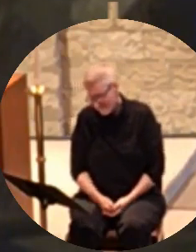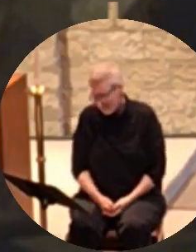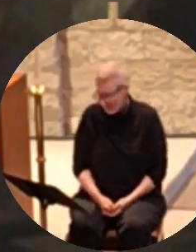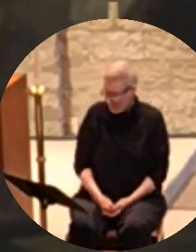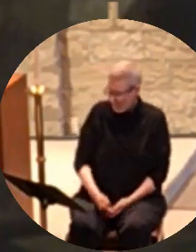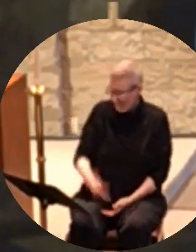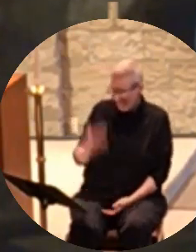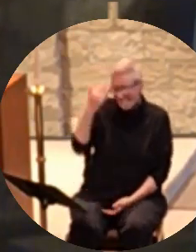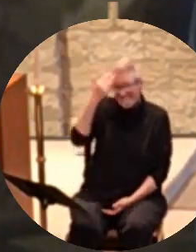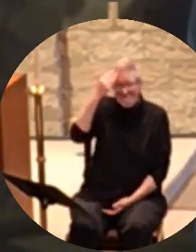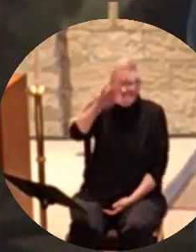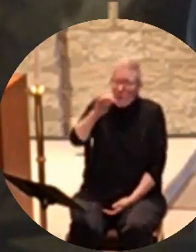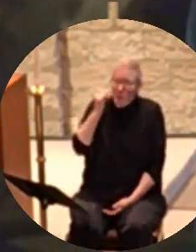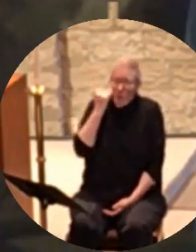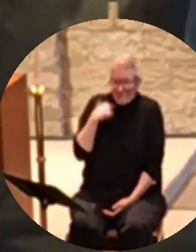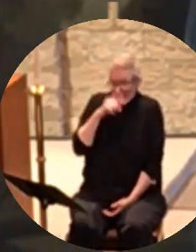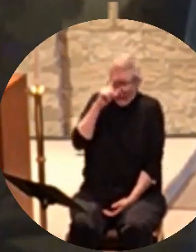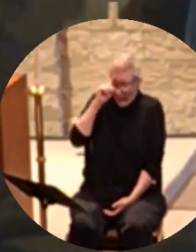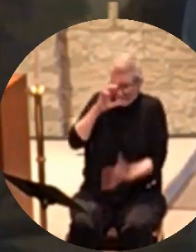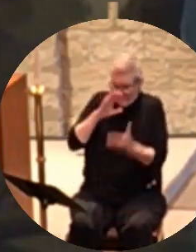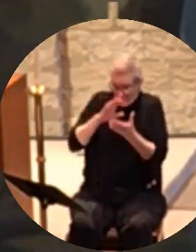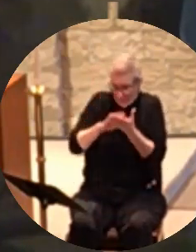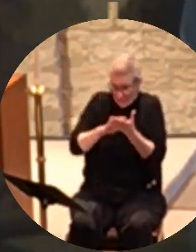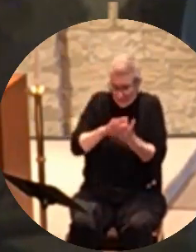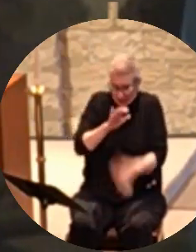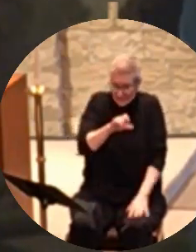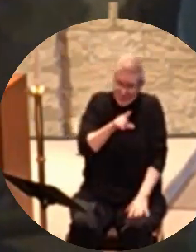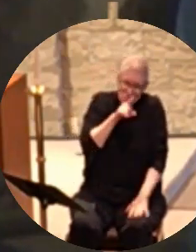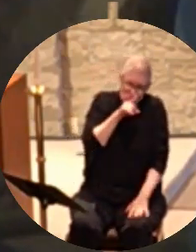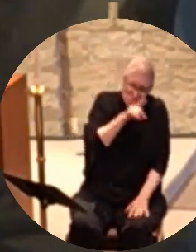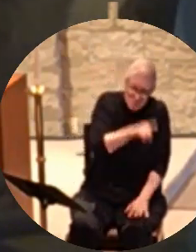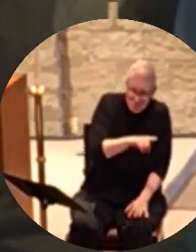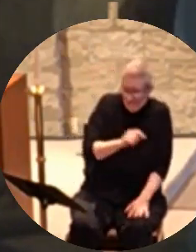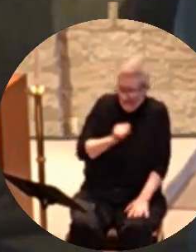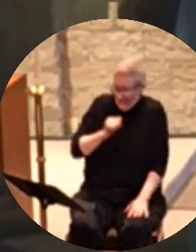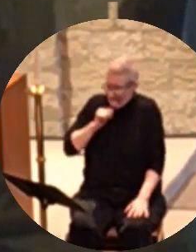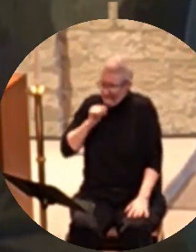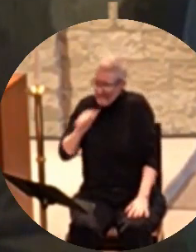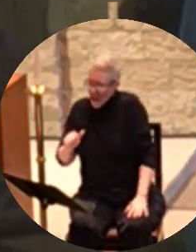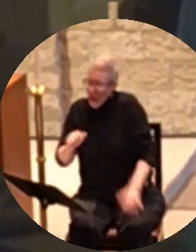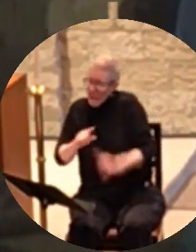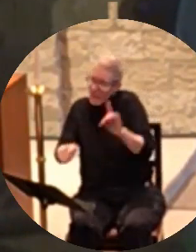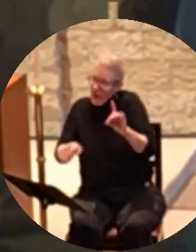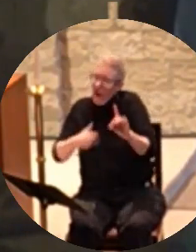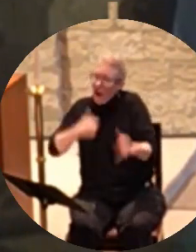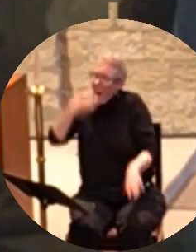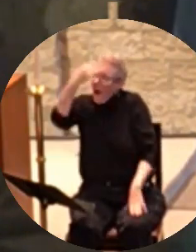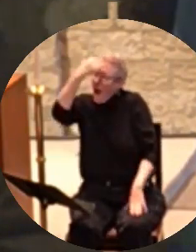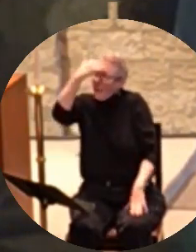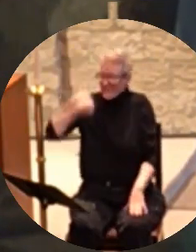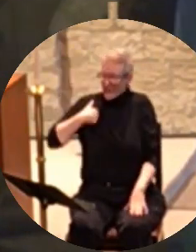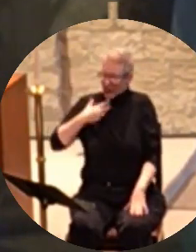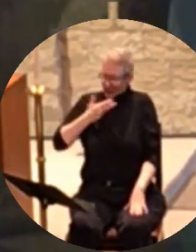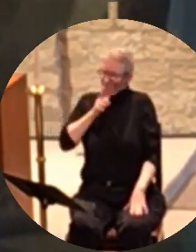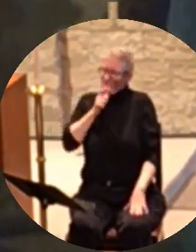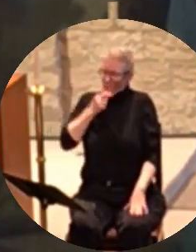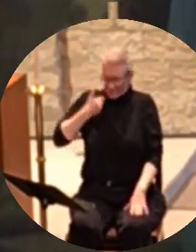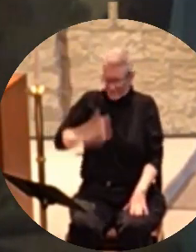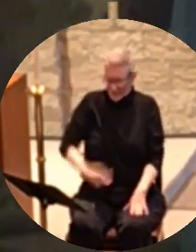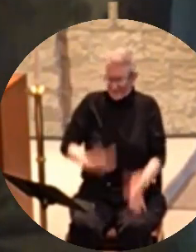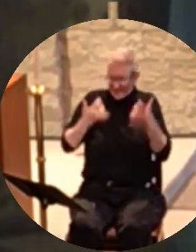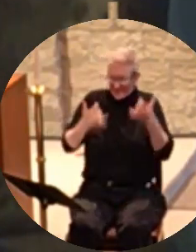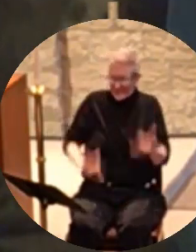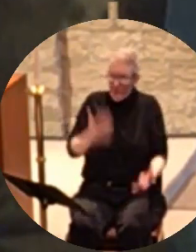that's true, but I know I'm who I am today because I